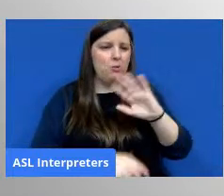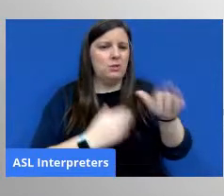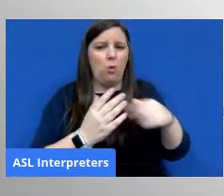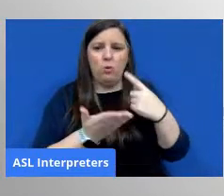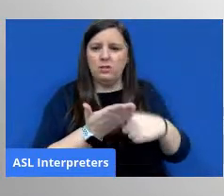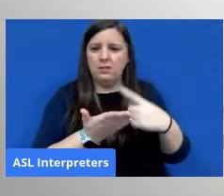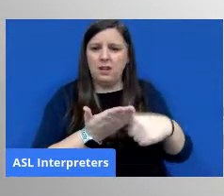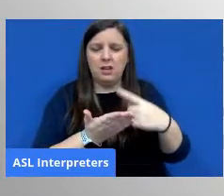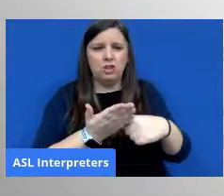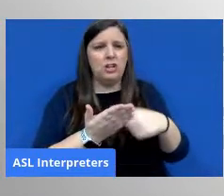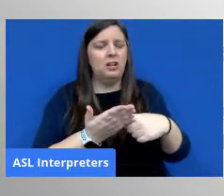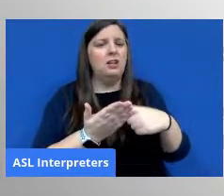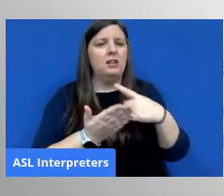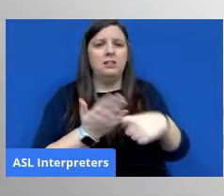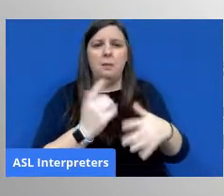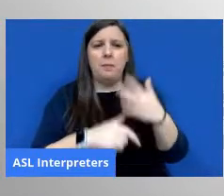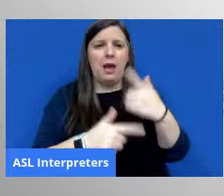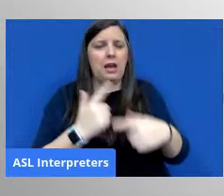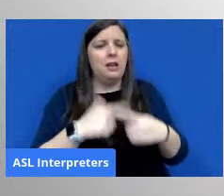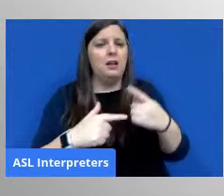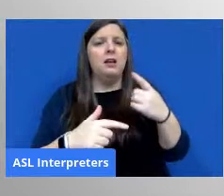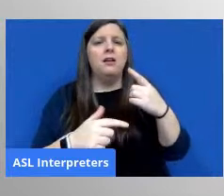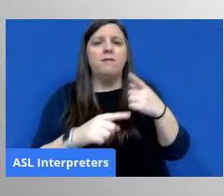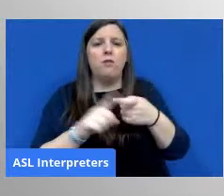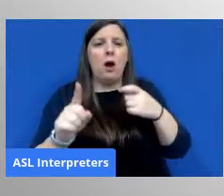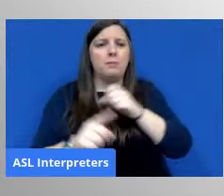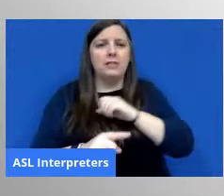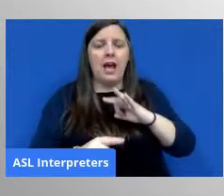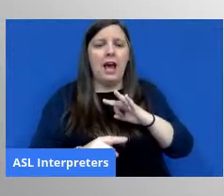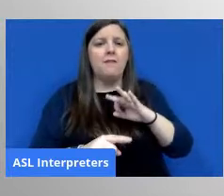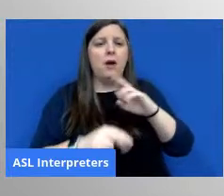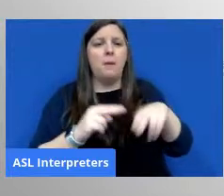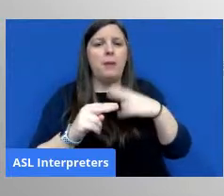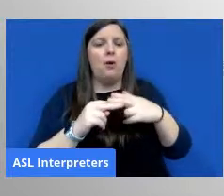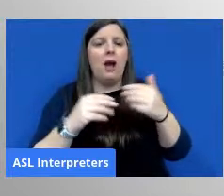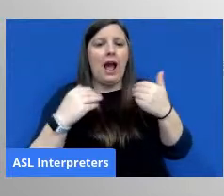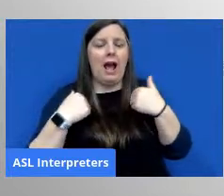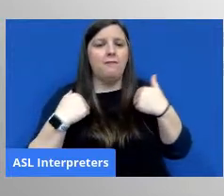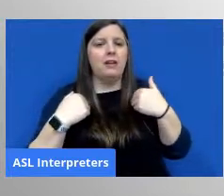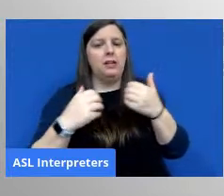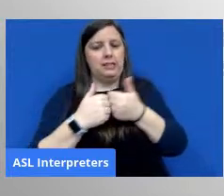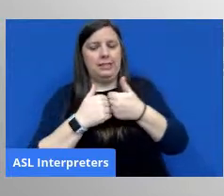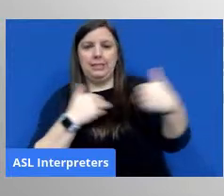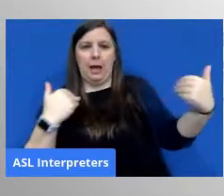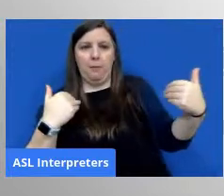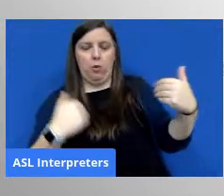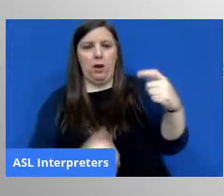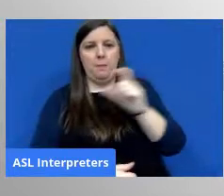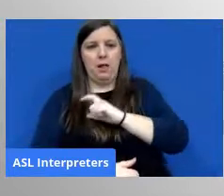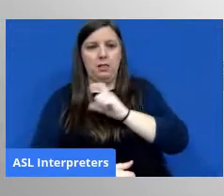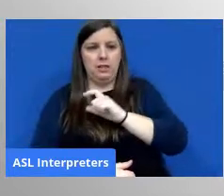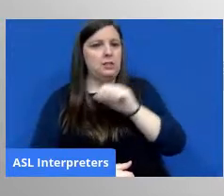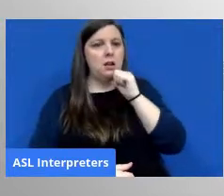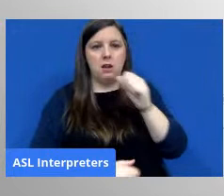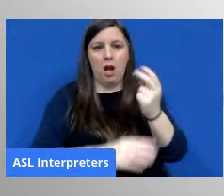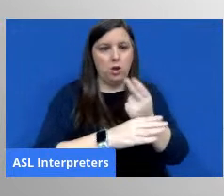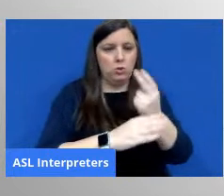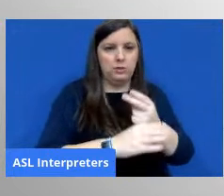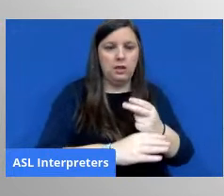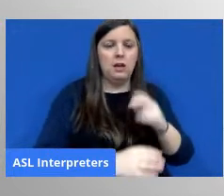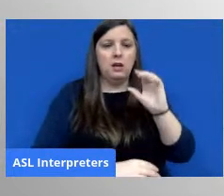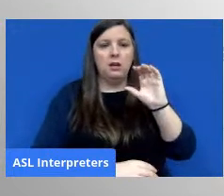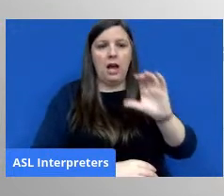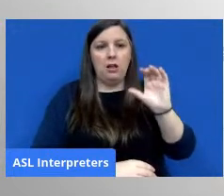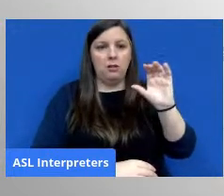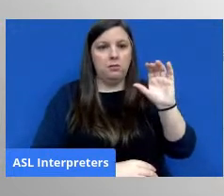staff of bringing policing in-house, having our own police force, as opposed to using Athens-Clarke County. That data is not